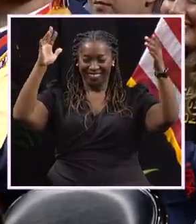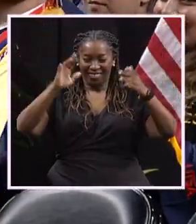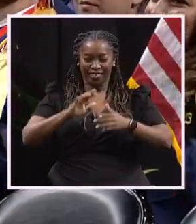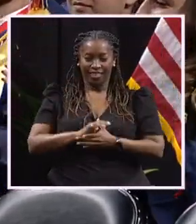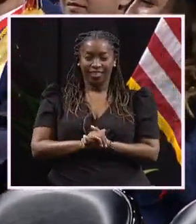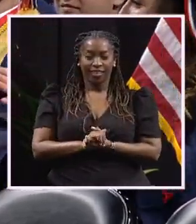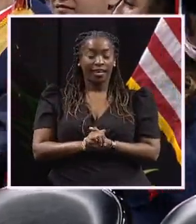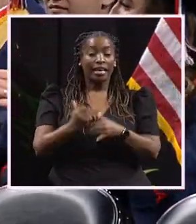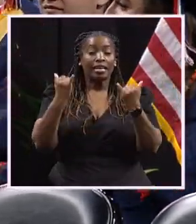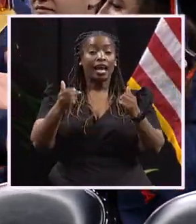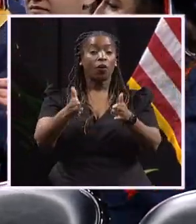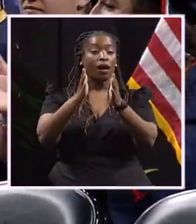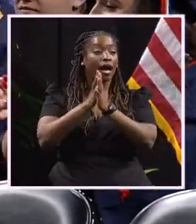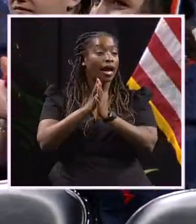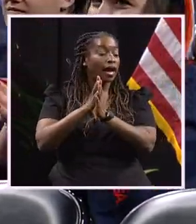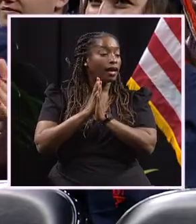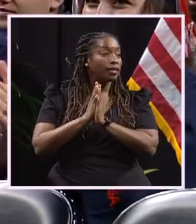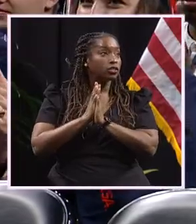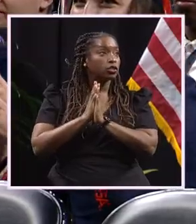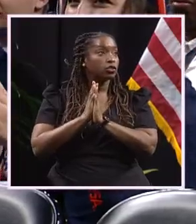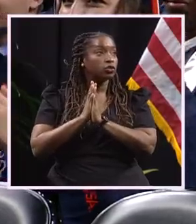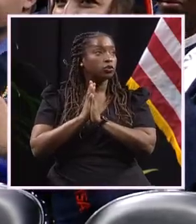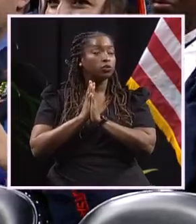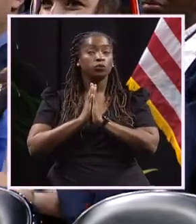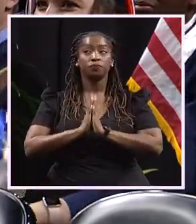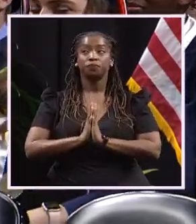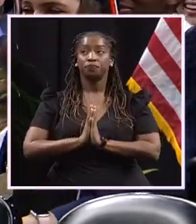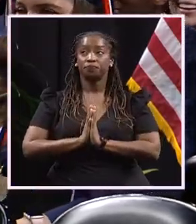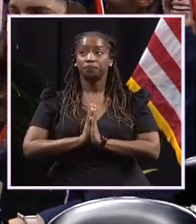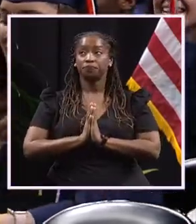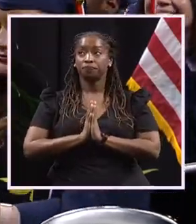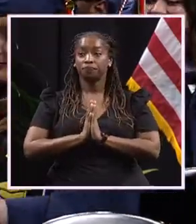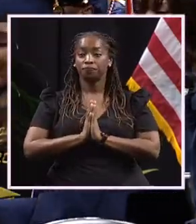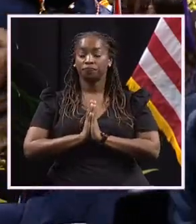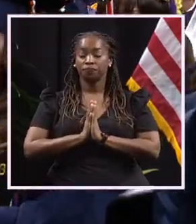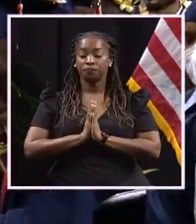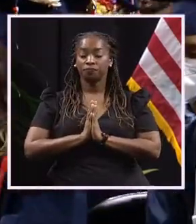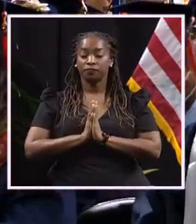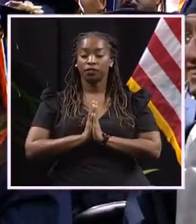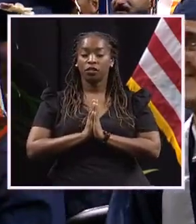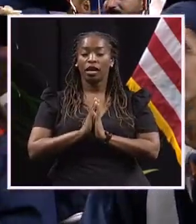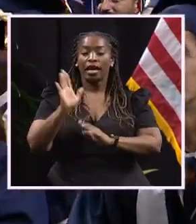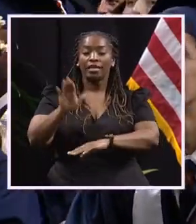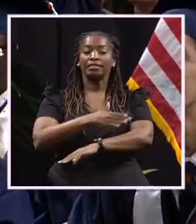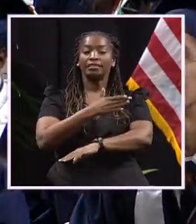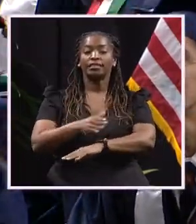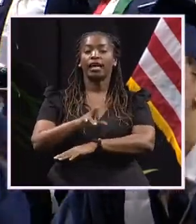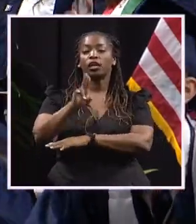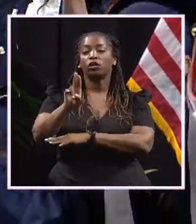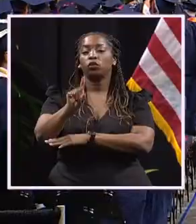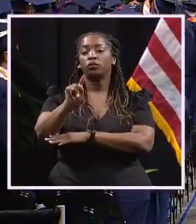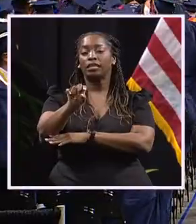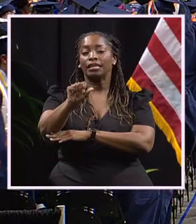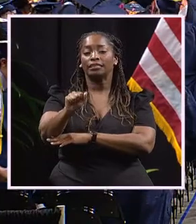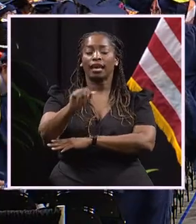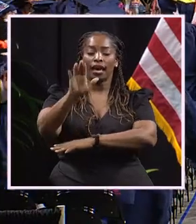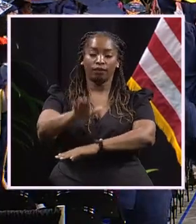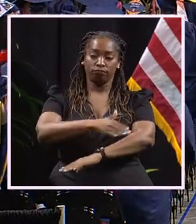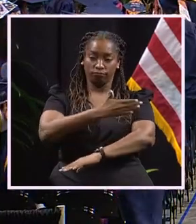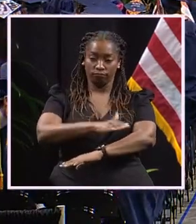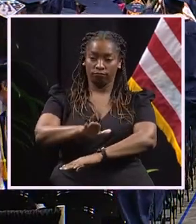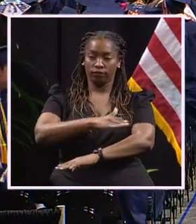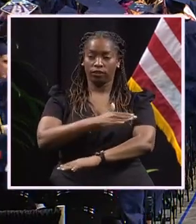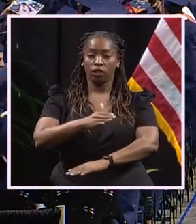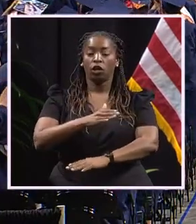I now ask you all to stand and join Lucas Mikado Zoll in singing the UTSA alma mater, signifying the conclusion of